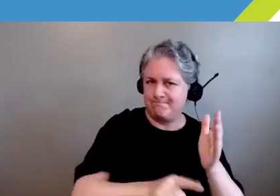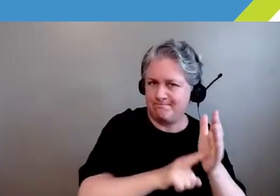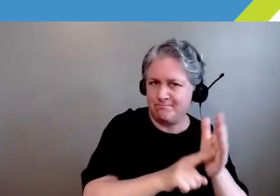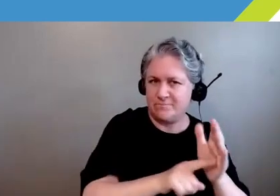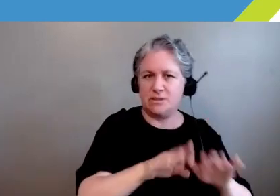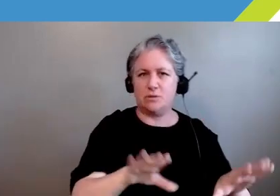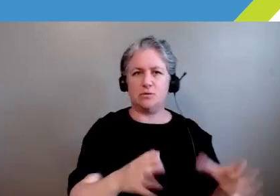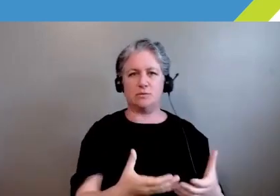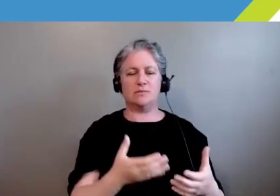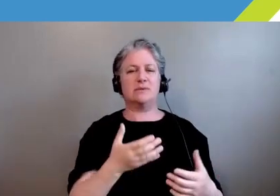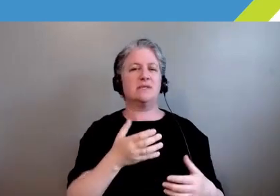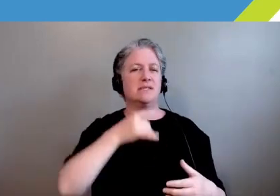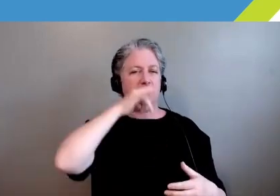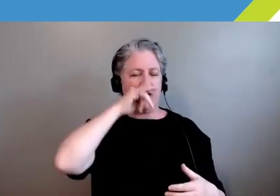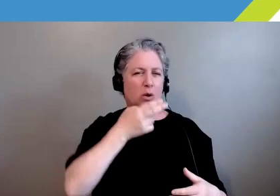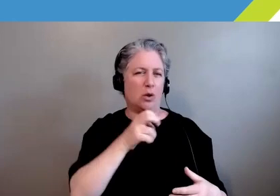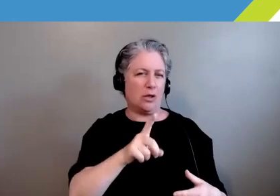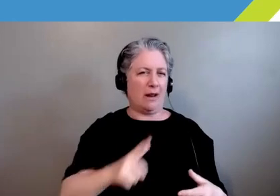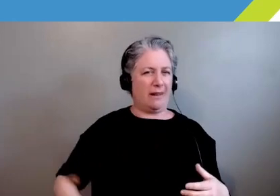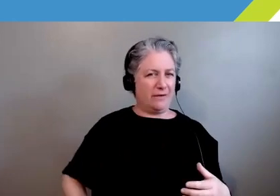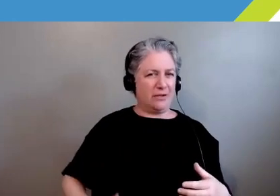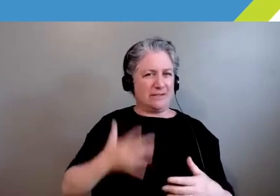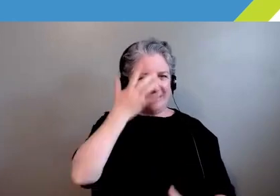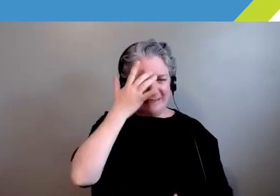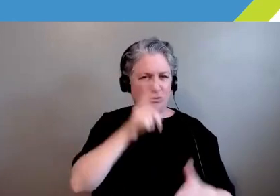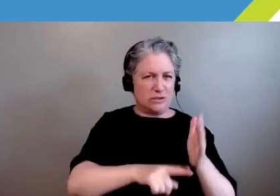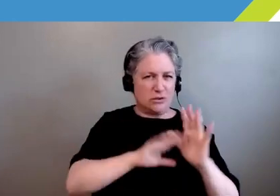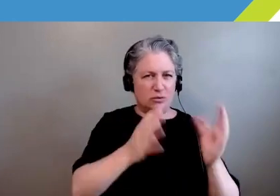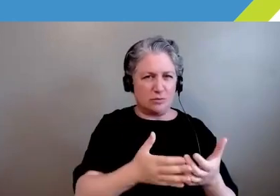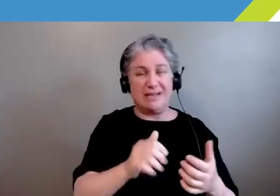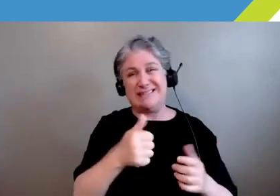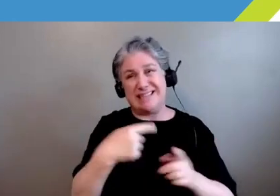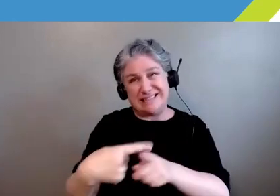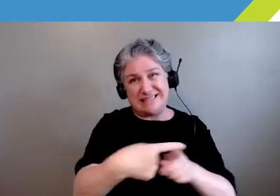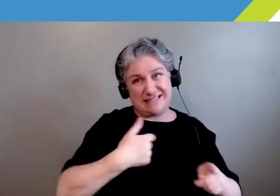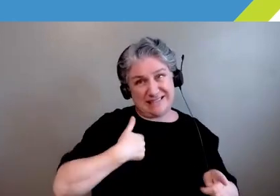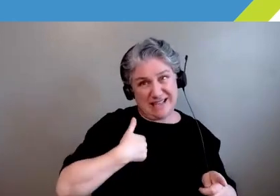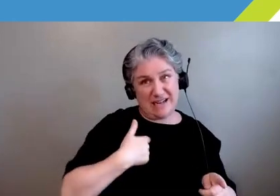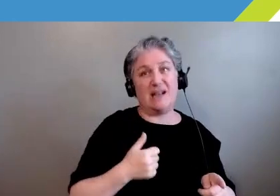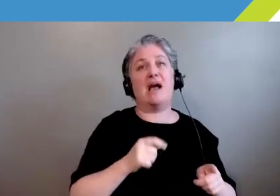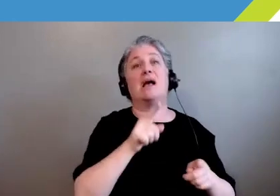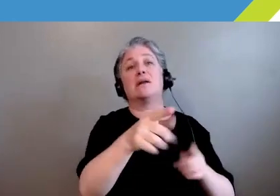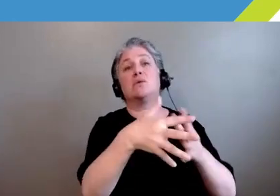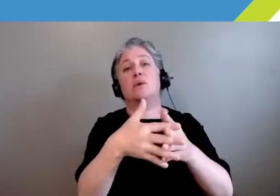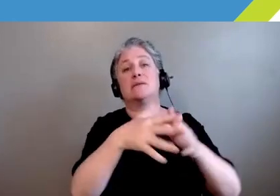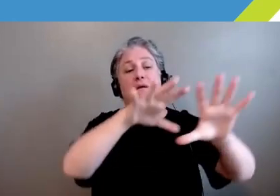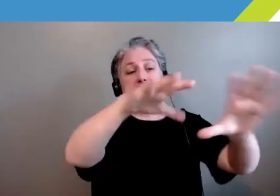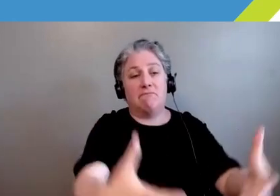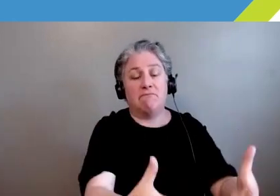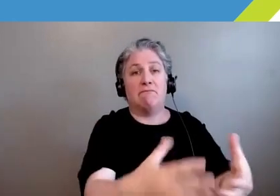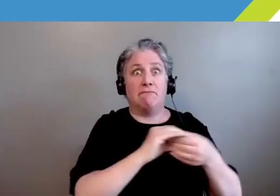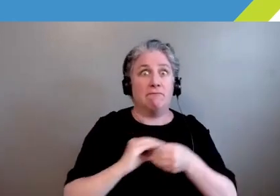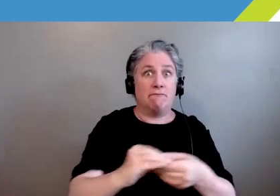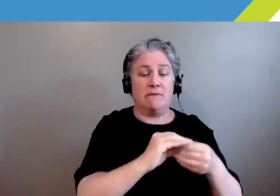Childhood Liver Disease Research Network, which brings together over 10 sites in Canada and the US focused on different liver diseases in